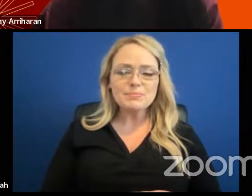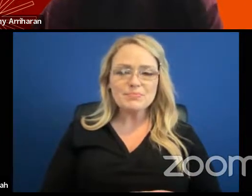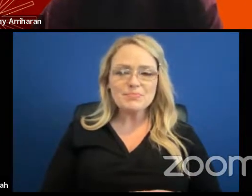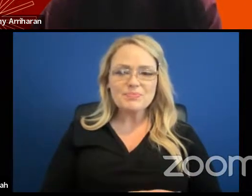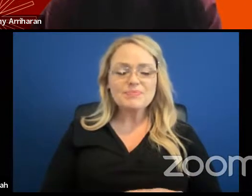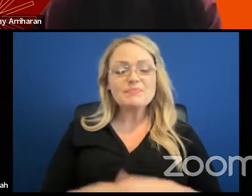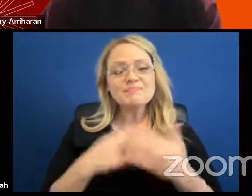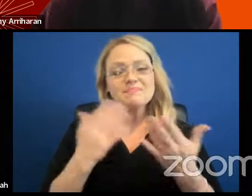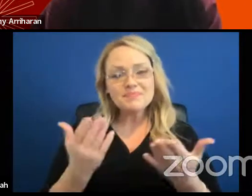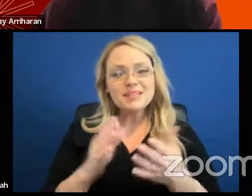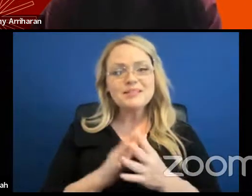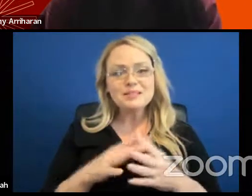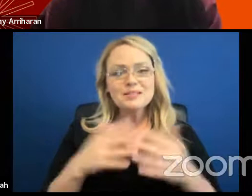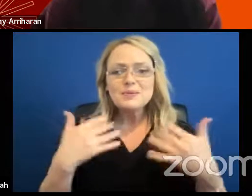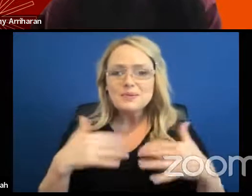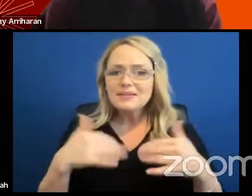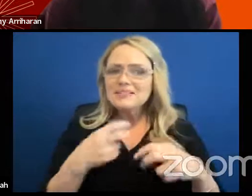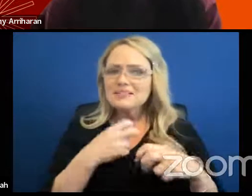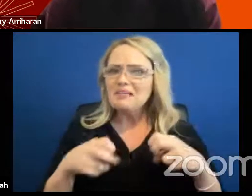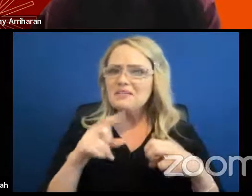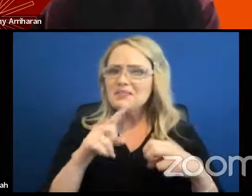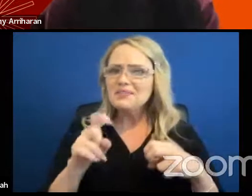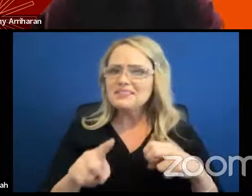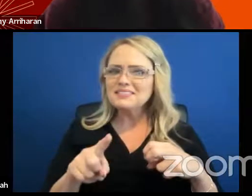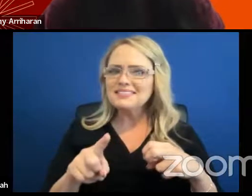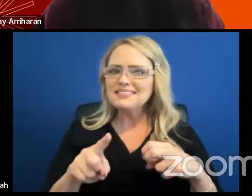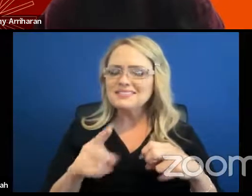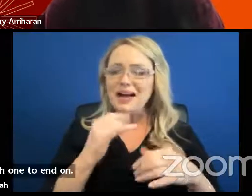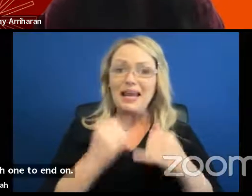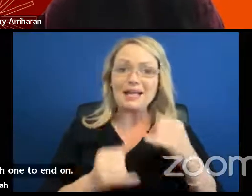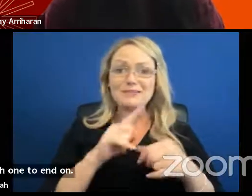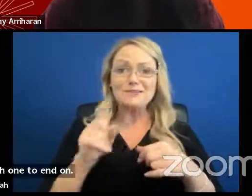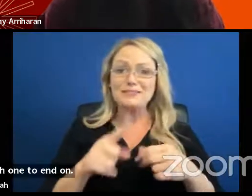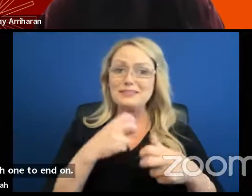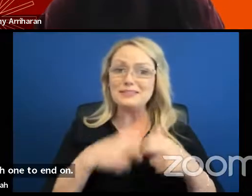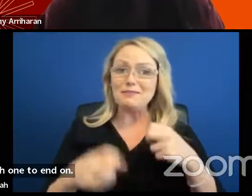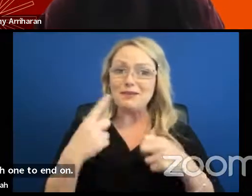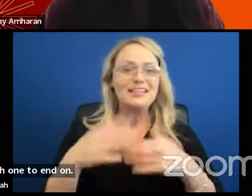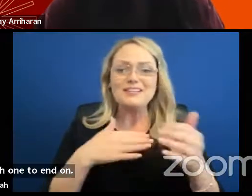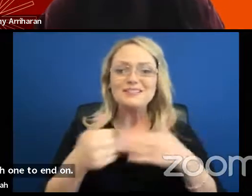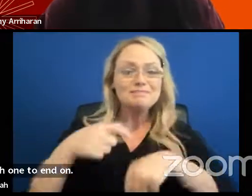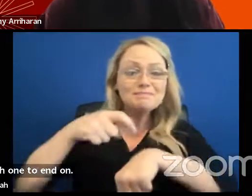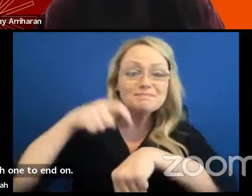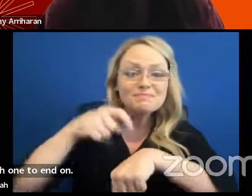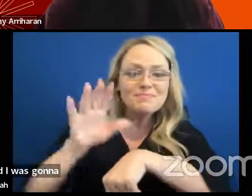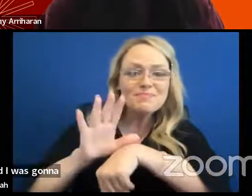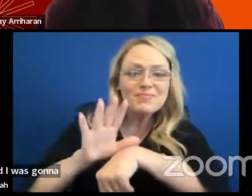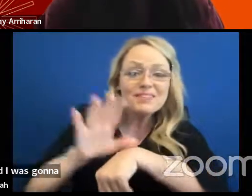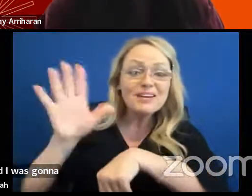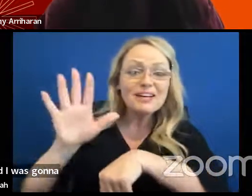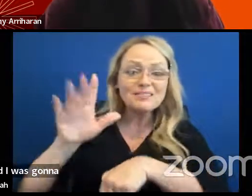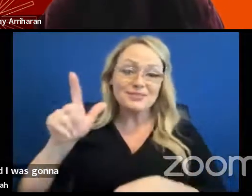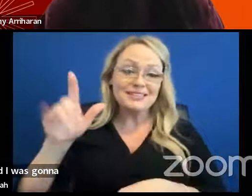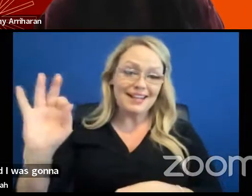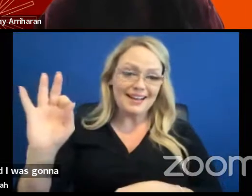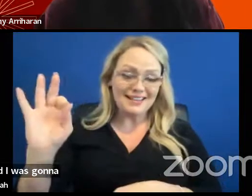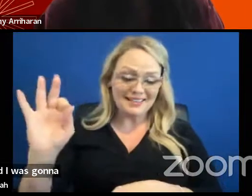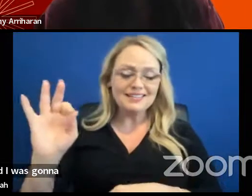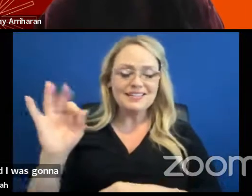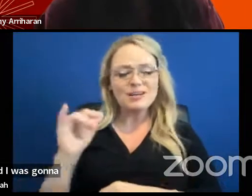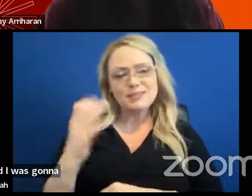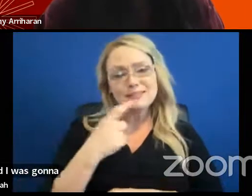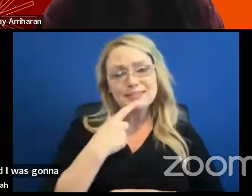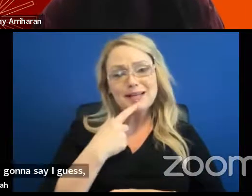But that was kind of a rough one to end on, y'all. So it's 5:29. I just want to say, I guess for